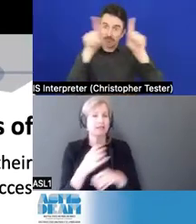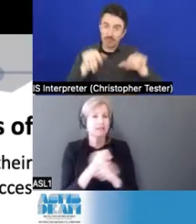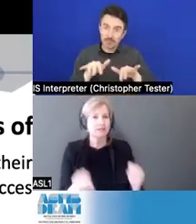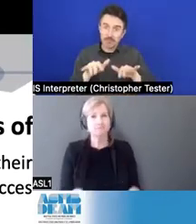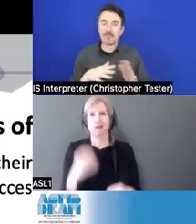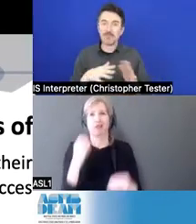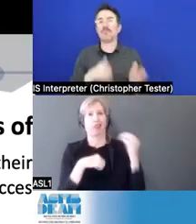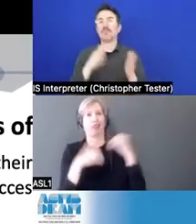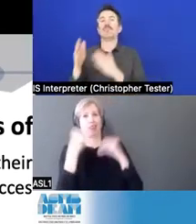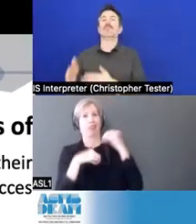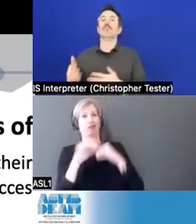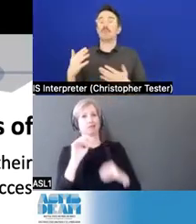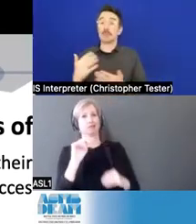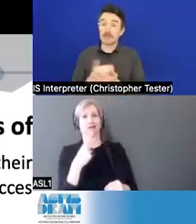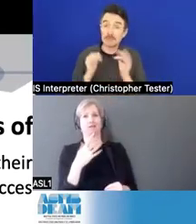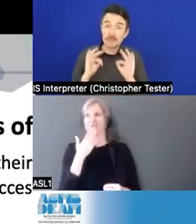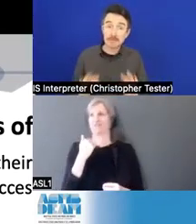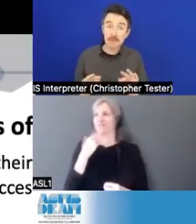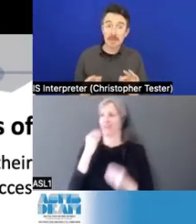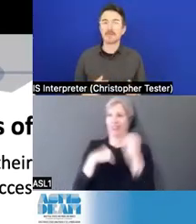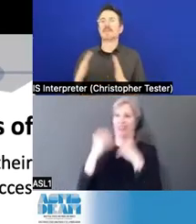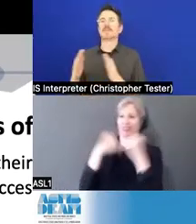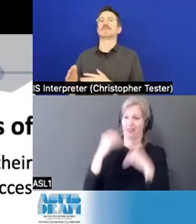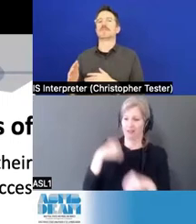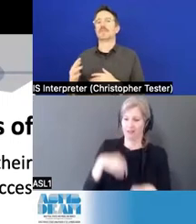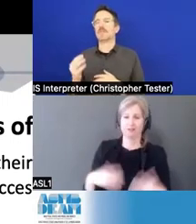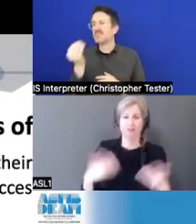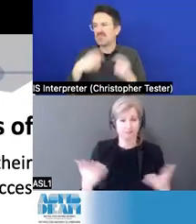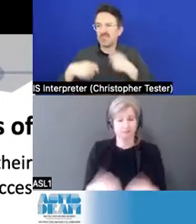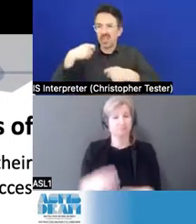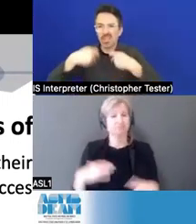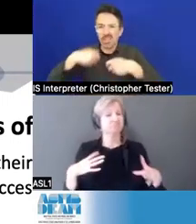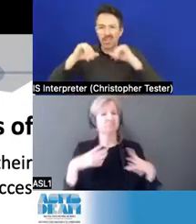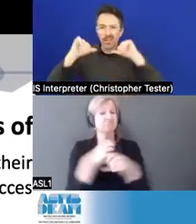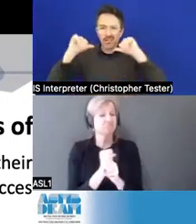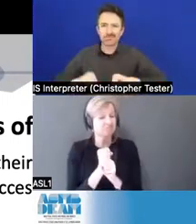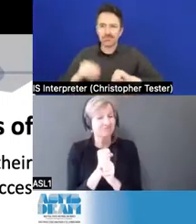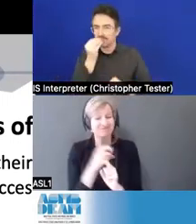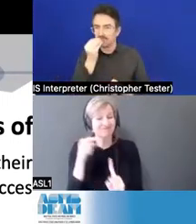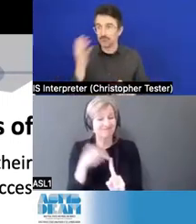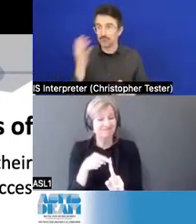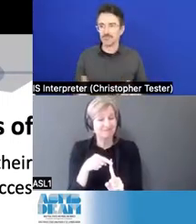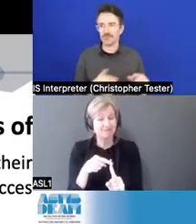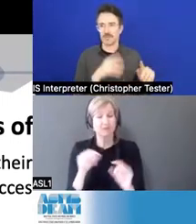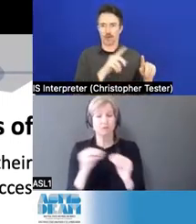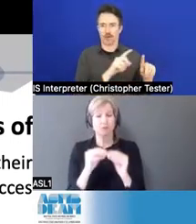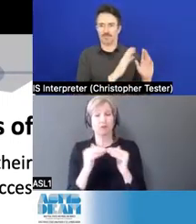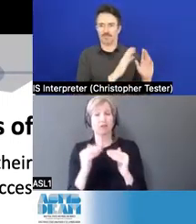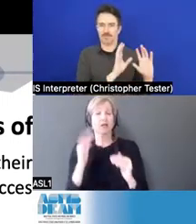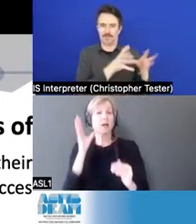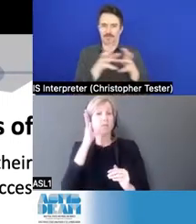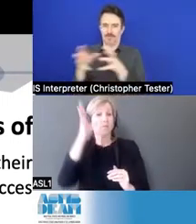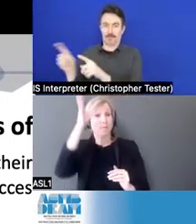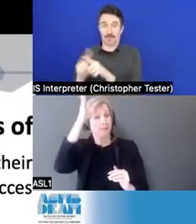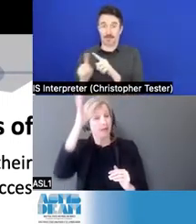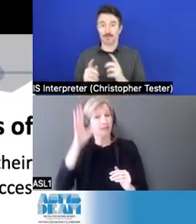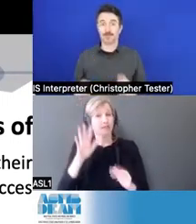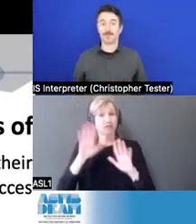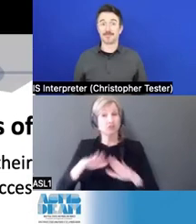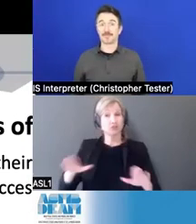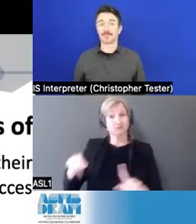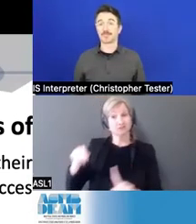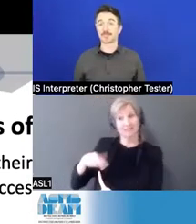for example. And in a nutshell, I'd like to say that a higher proportion of parents of children with